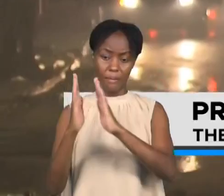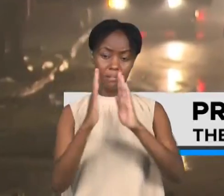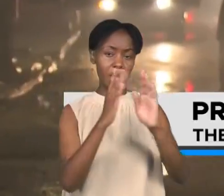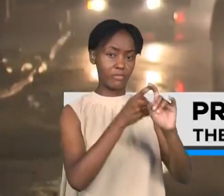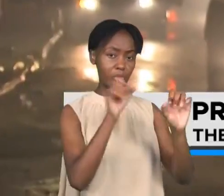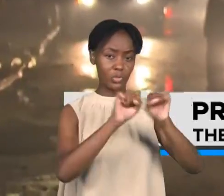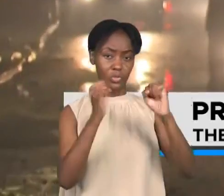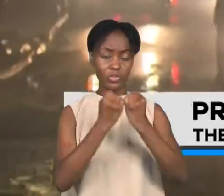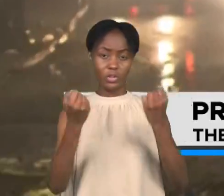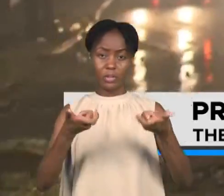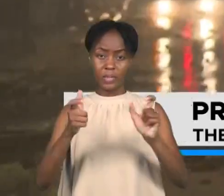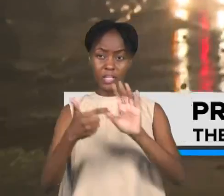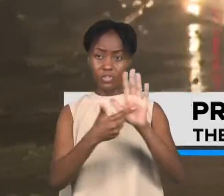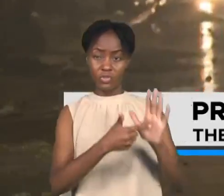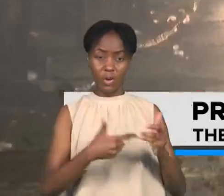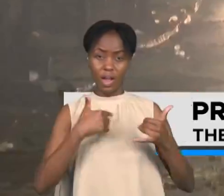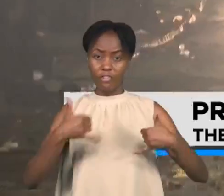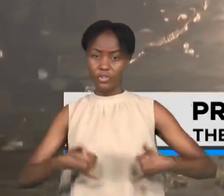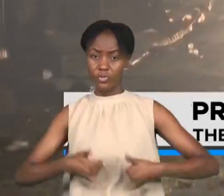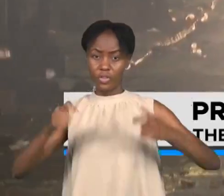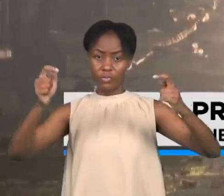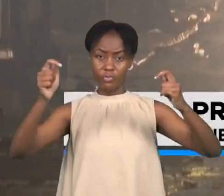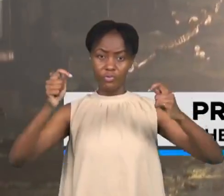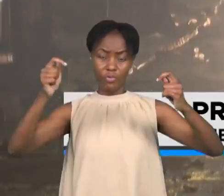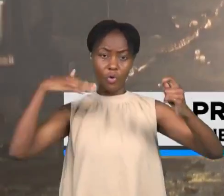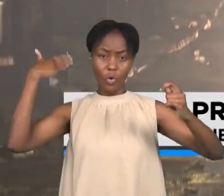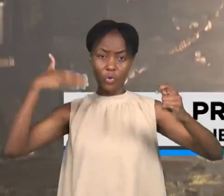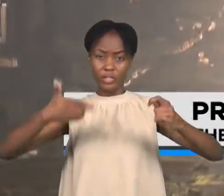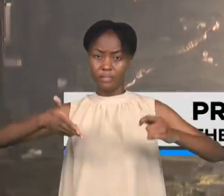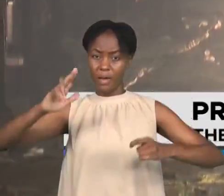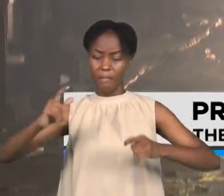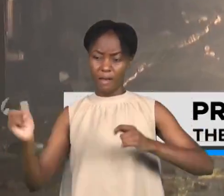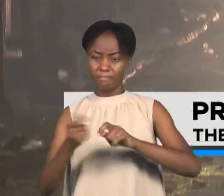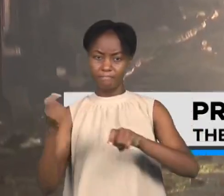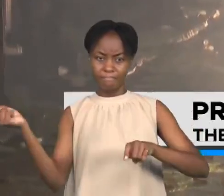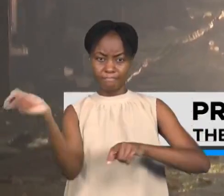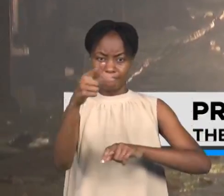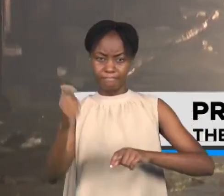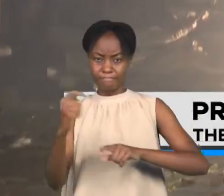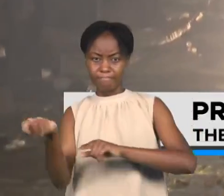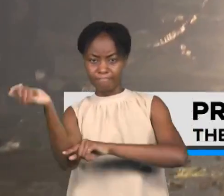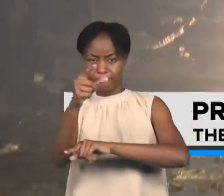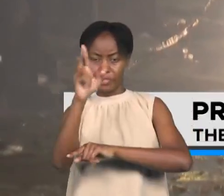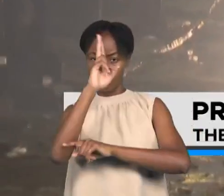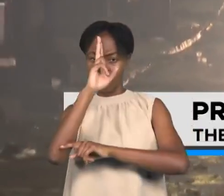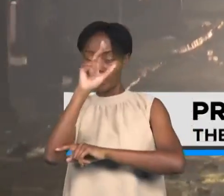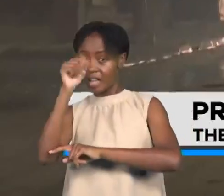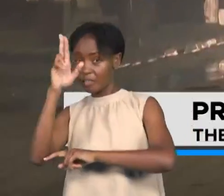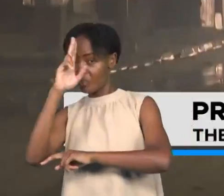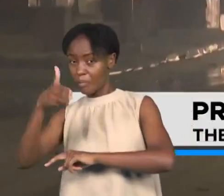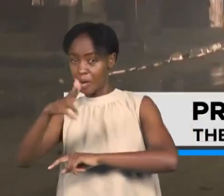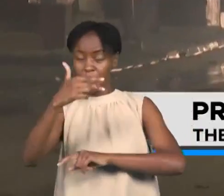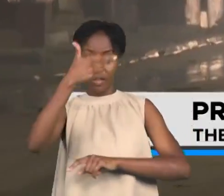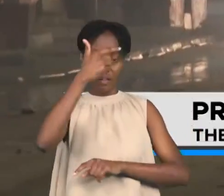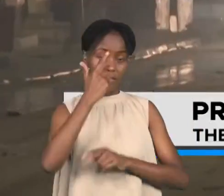after nights of rioting with young people lobbing rocks at the police in exchange for tear gas and more than 600 people arrested